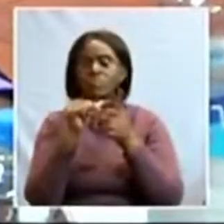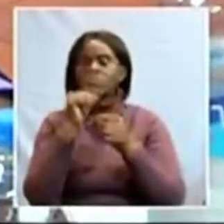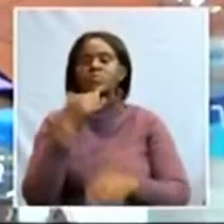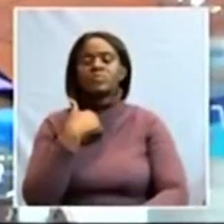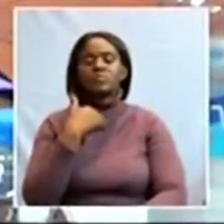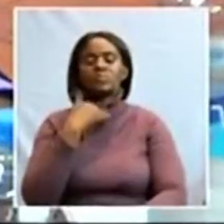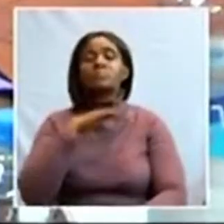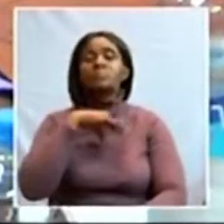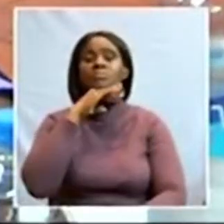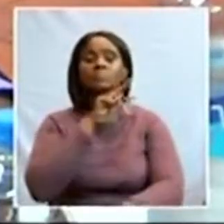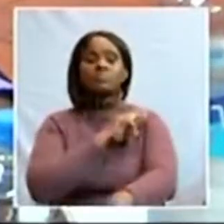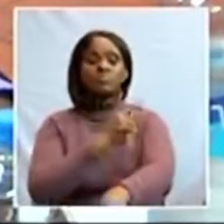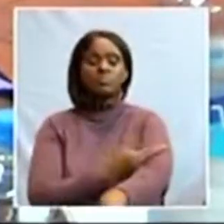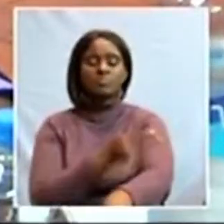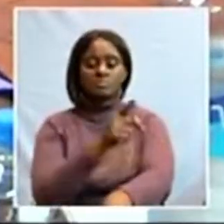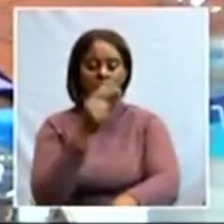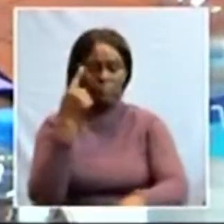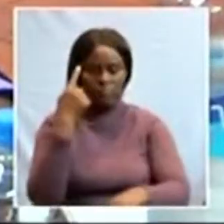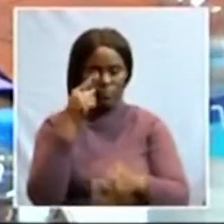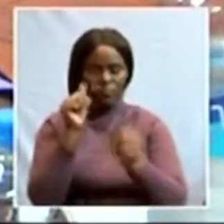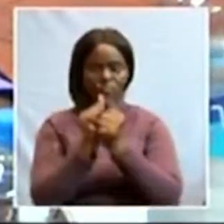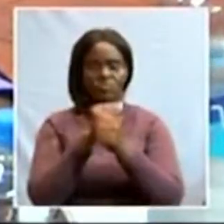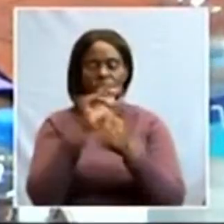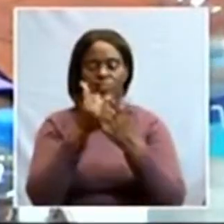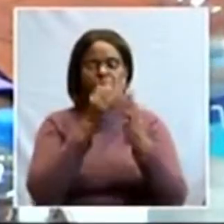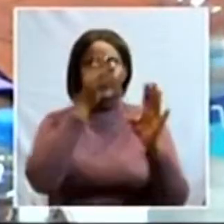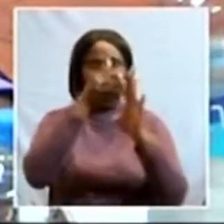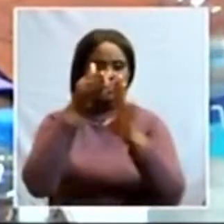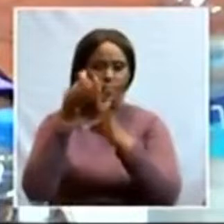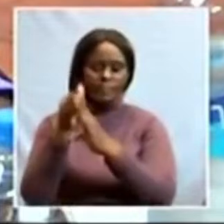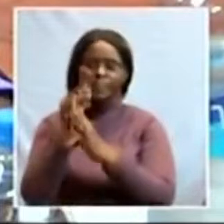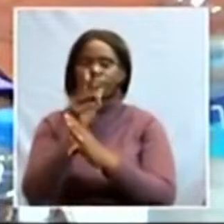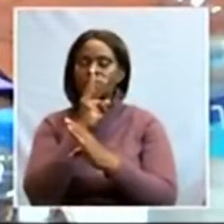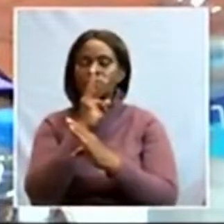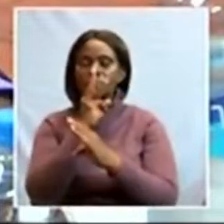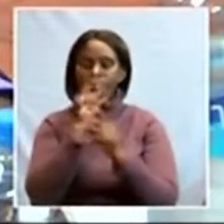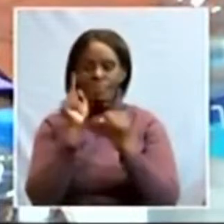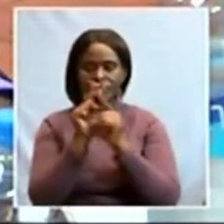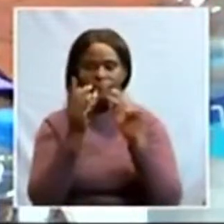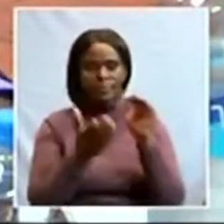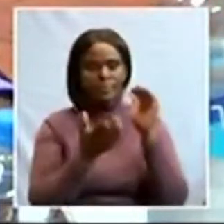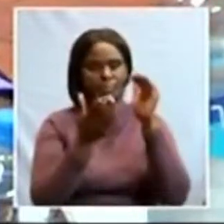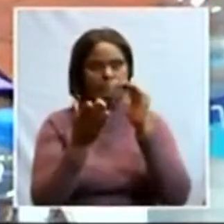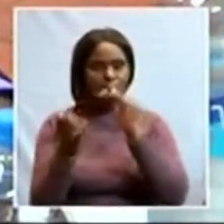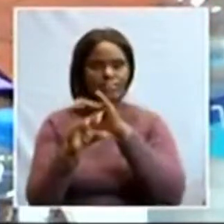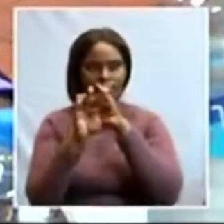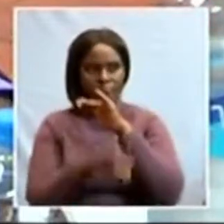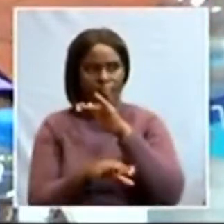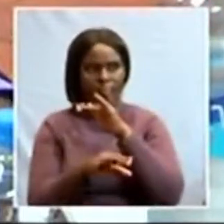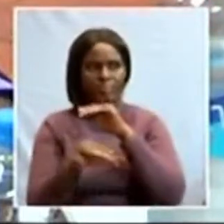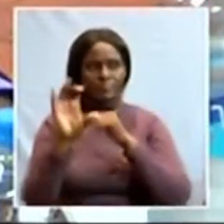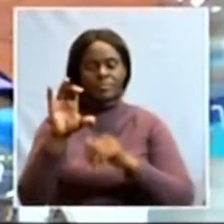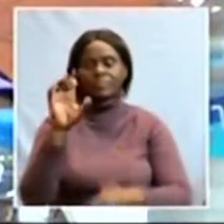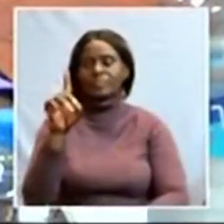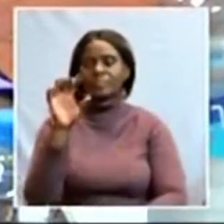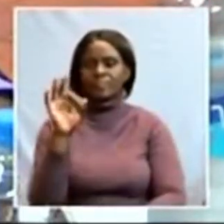inadequate resources. Thus, all targeted boreholes were allocated under